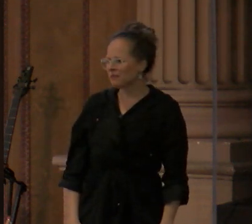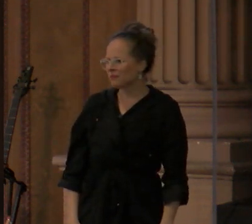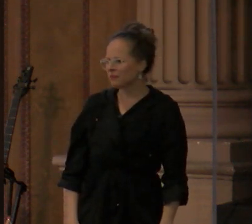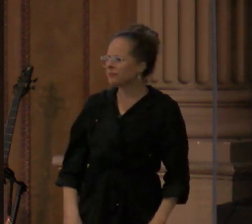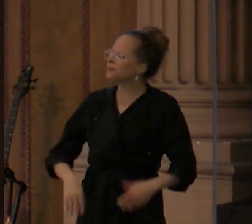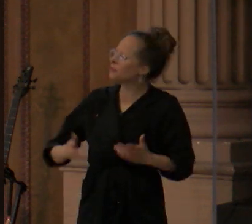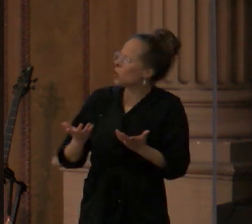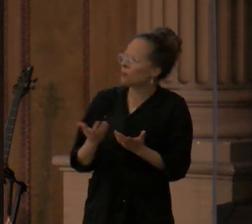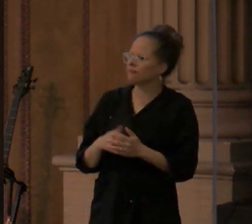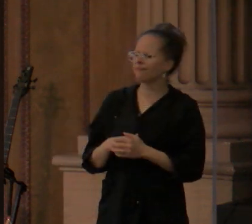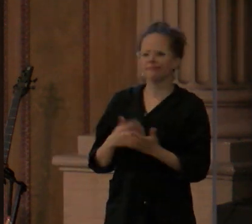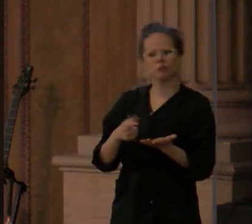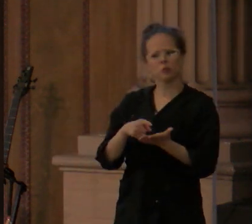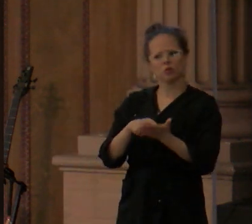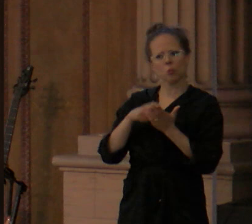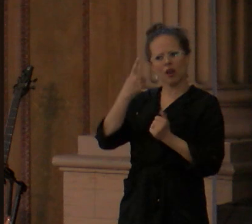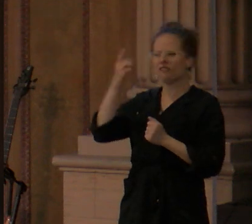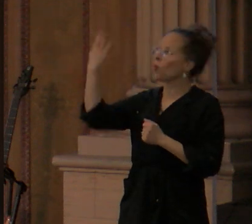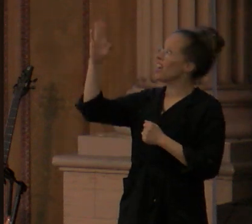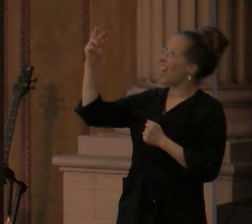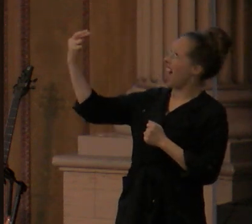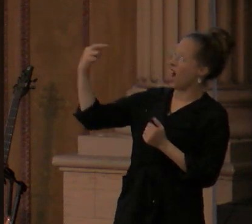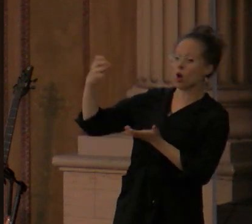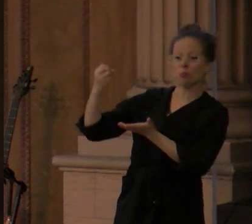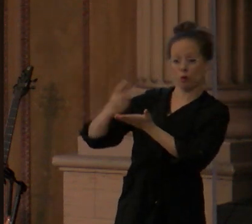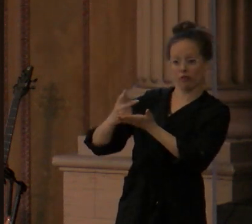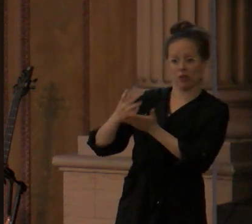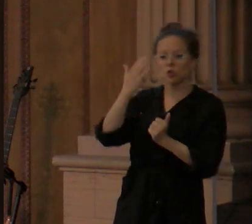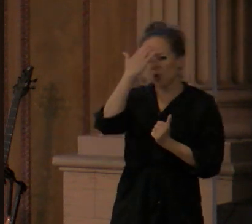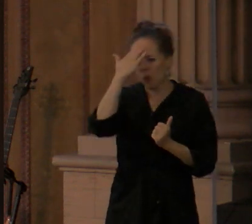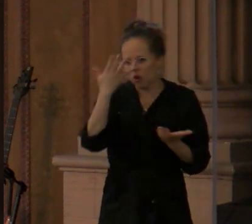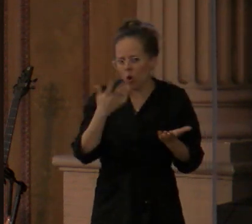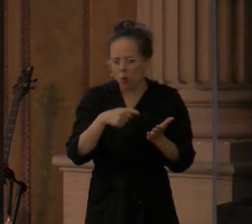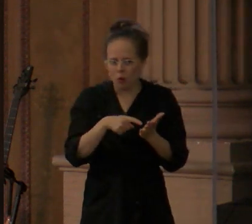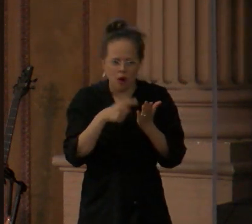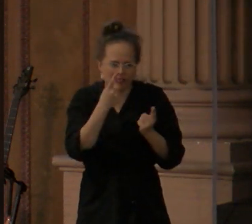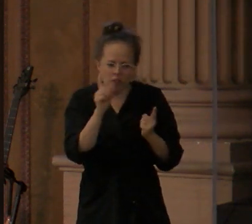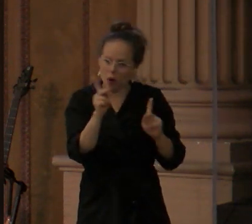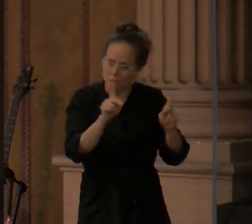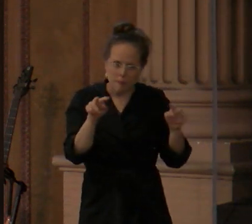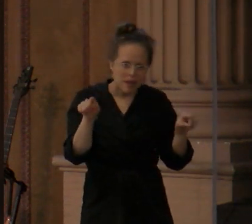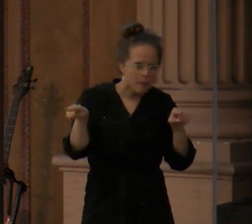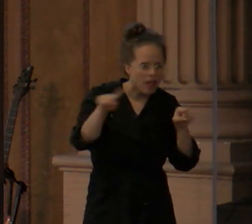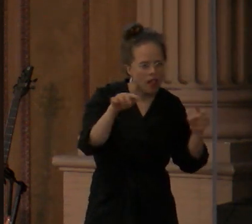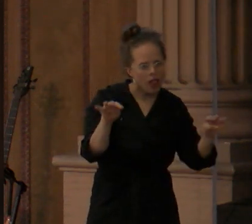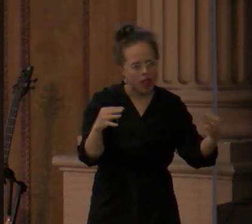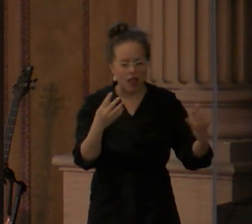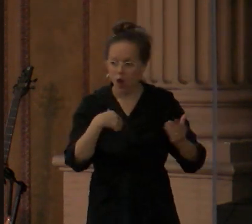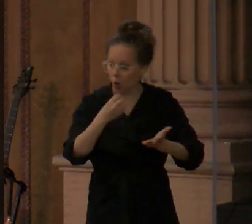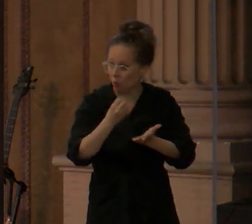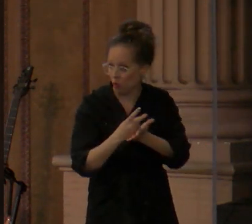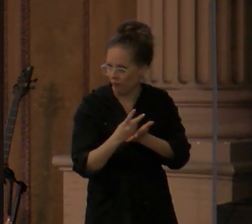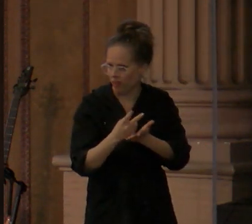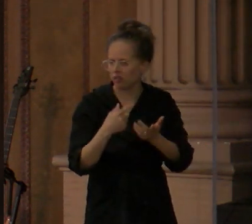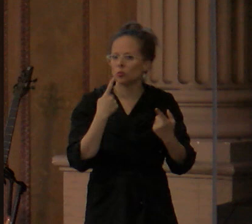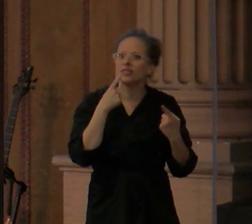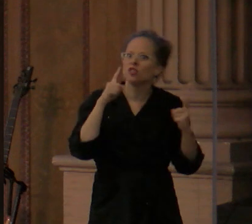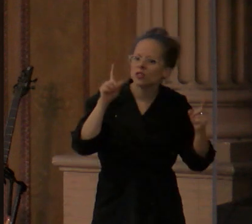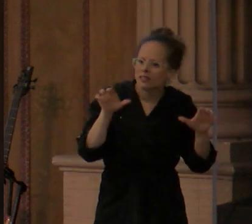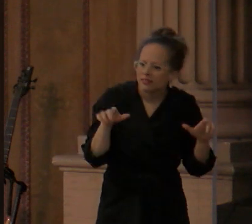So what does it take for us to get God's approval? We know what it takes to get people's approval. We achieve something. We gain something. We have something.